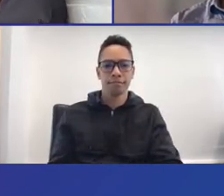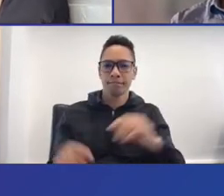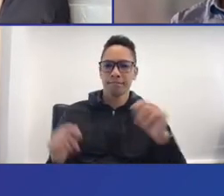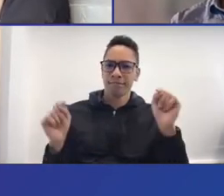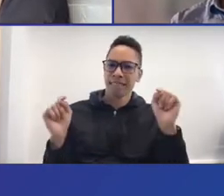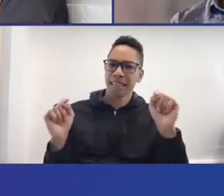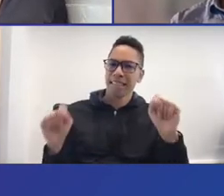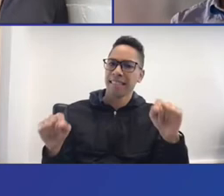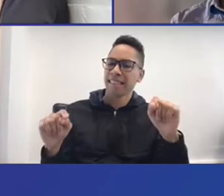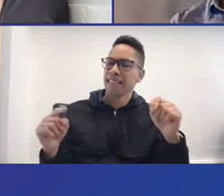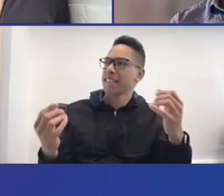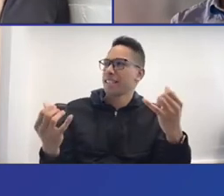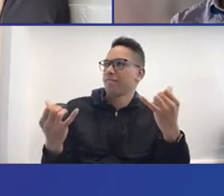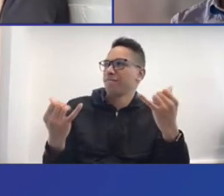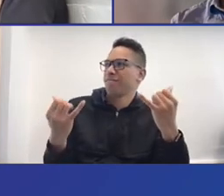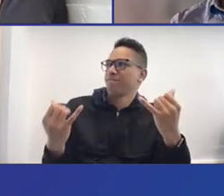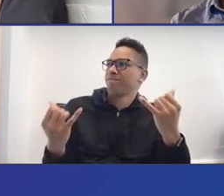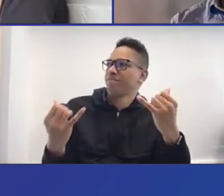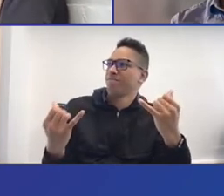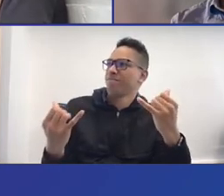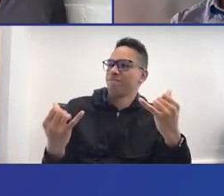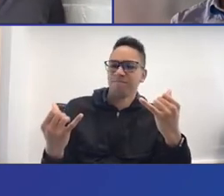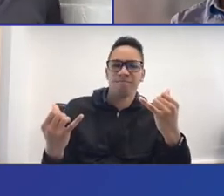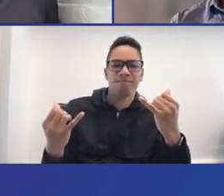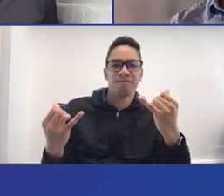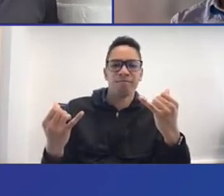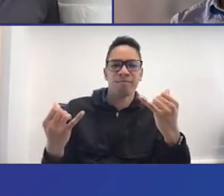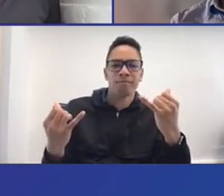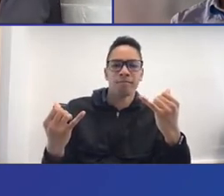this presencing